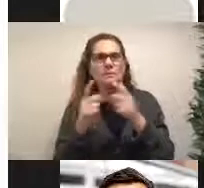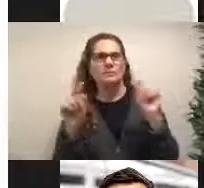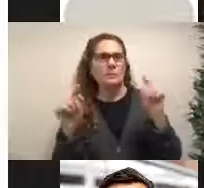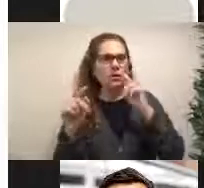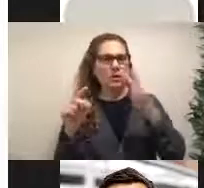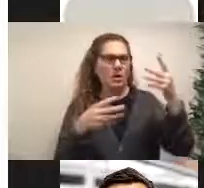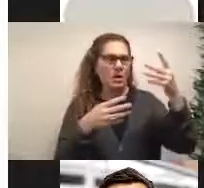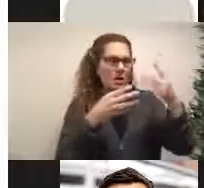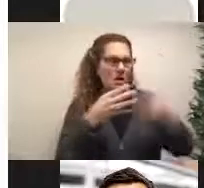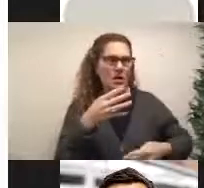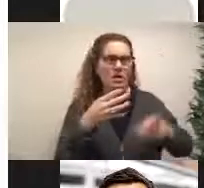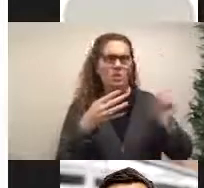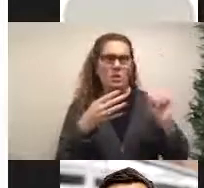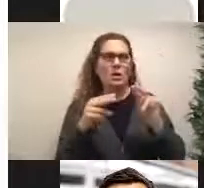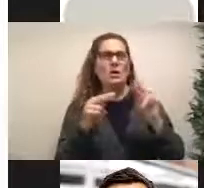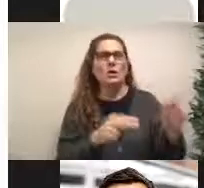milwaukee.gov/COVIDvax and at